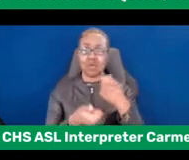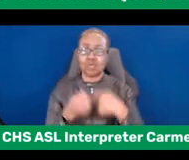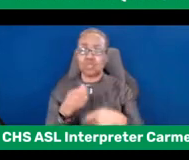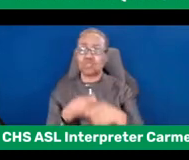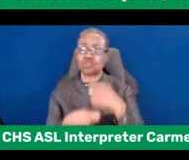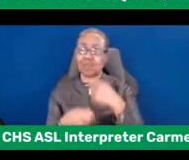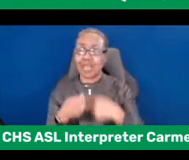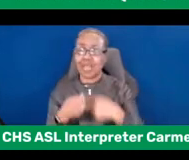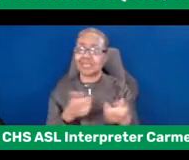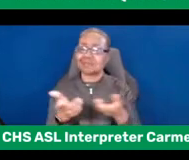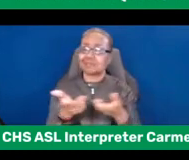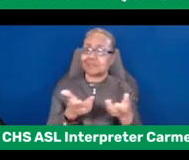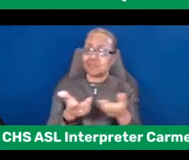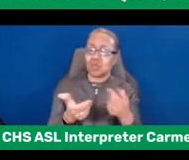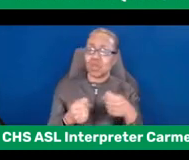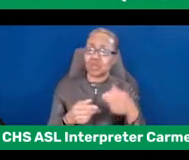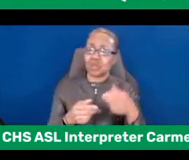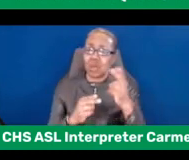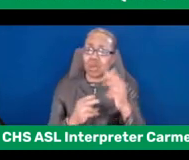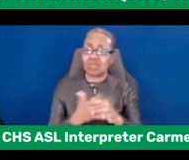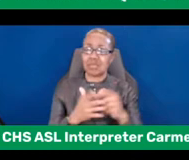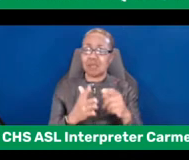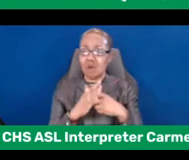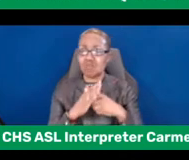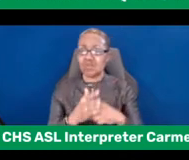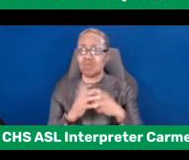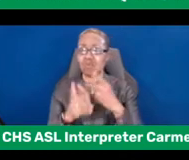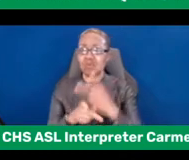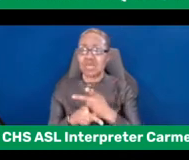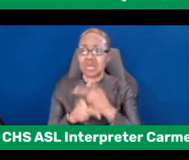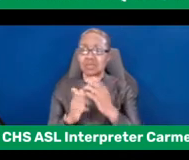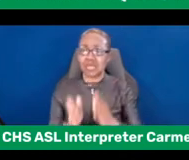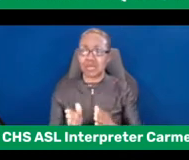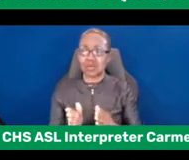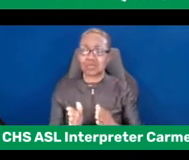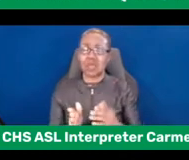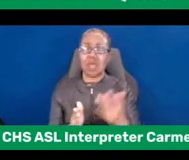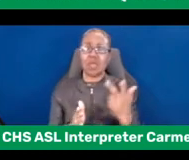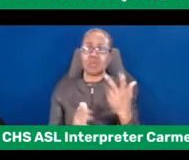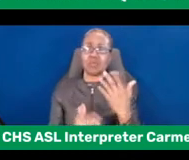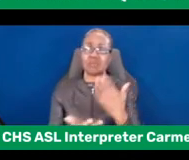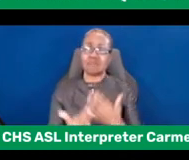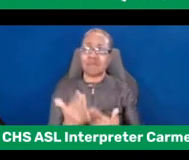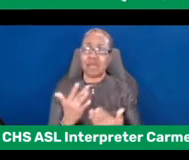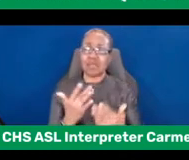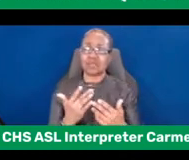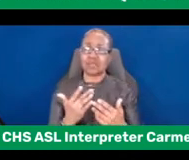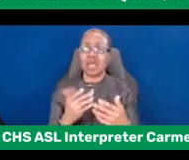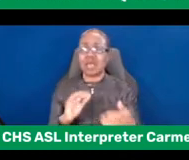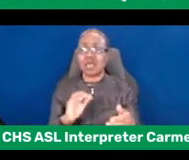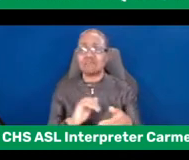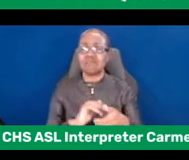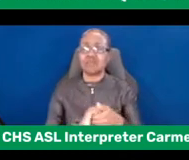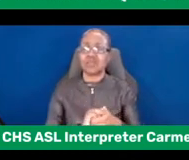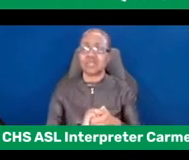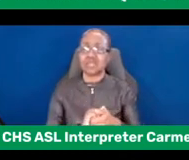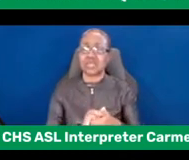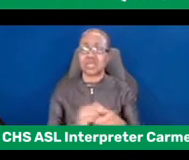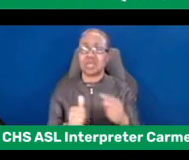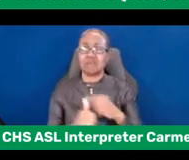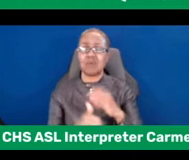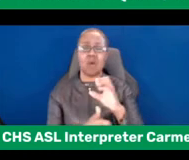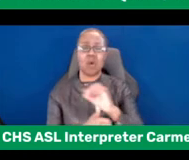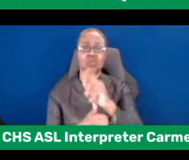conviviality. And we want to honor the original caretakers of this land, the Three Fires Confederacy of Ojibwe, Odawa,